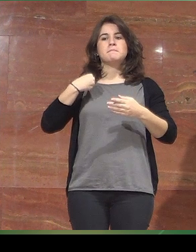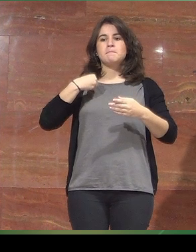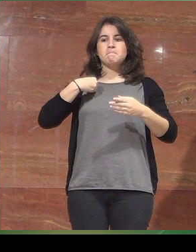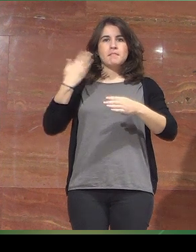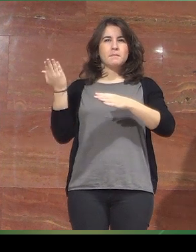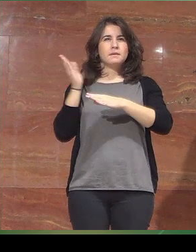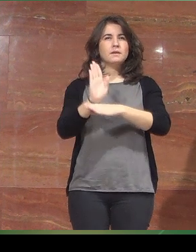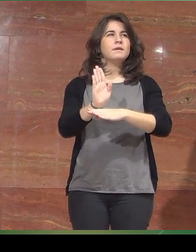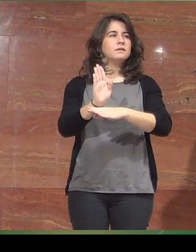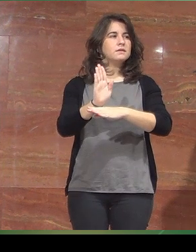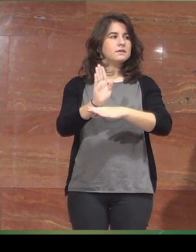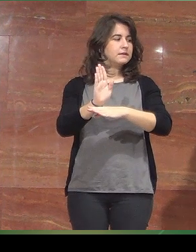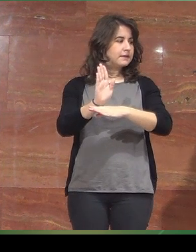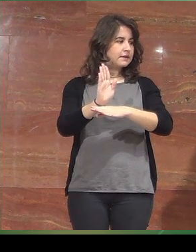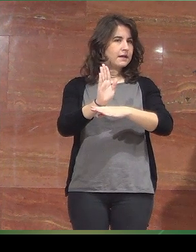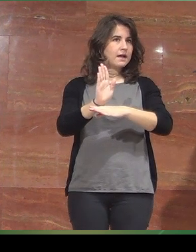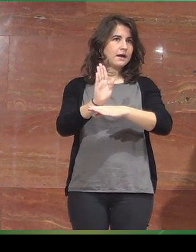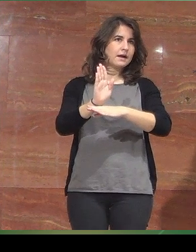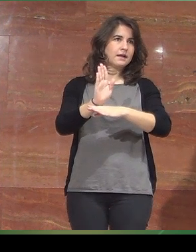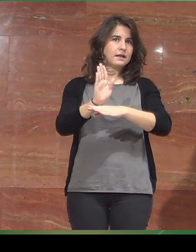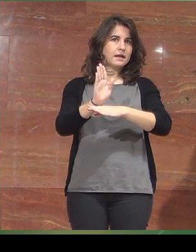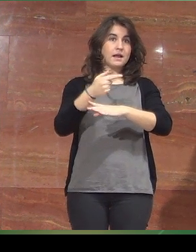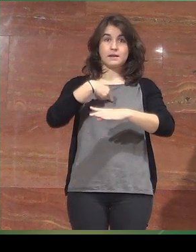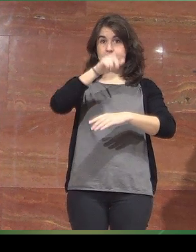people with visibility impairments,